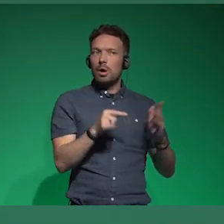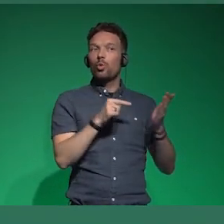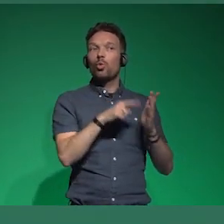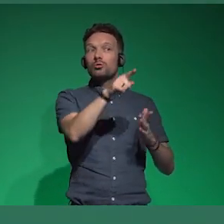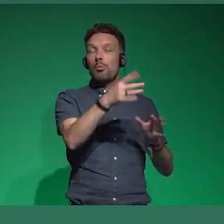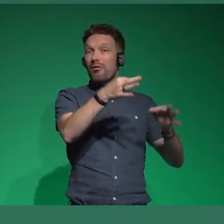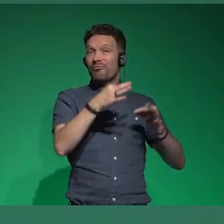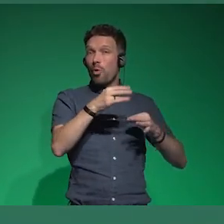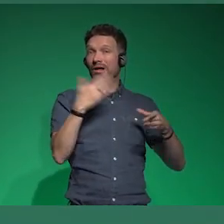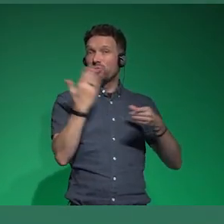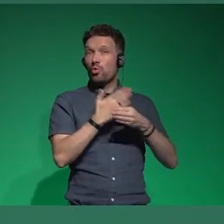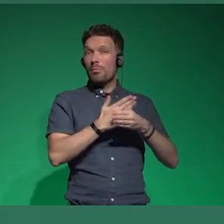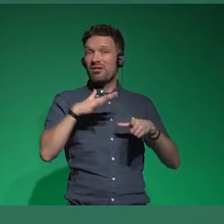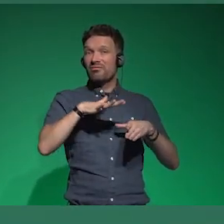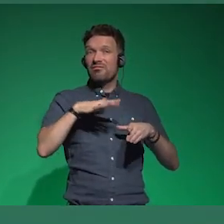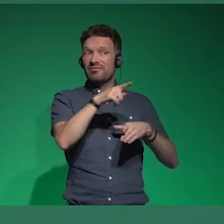join us now.